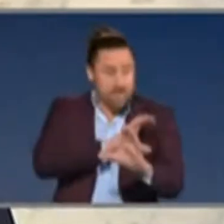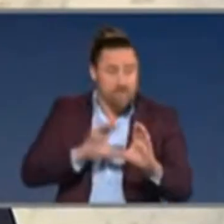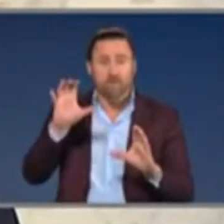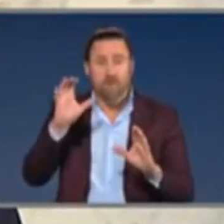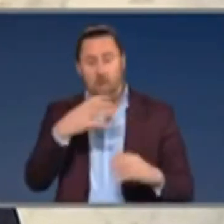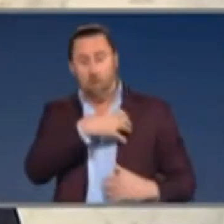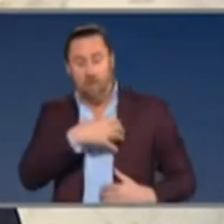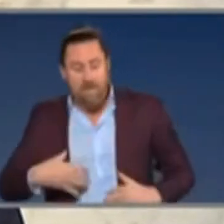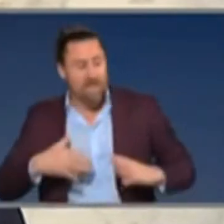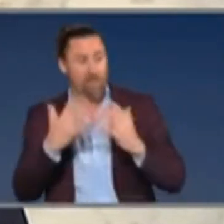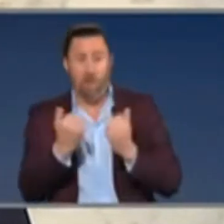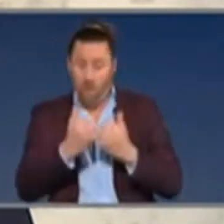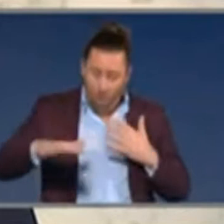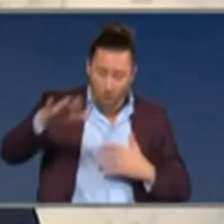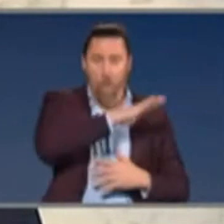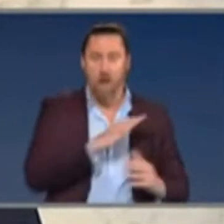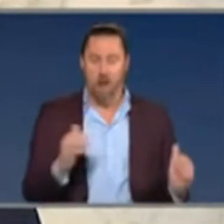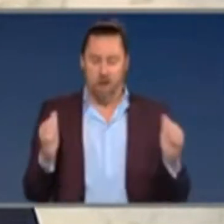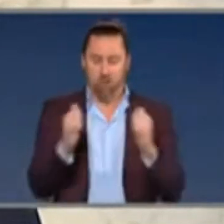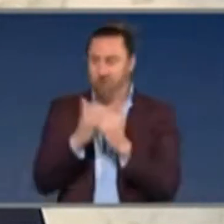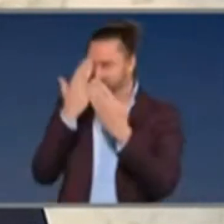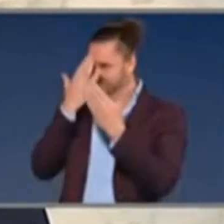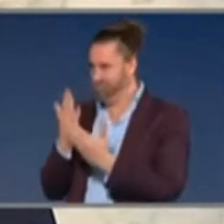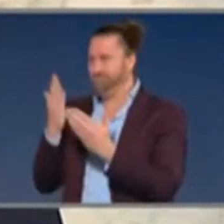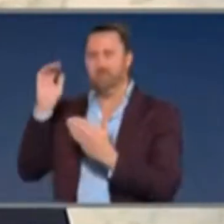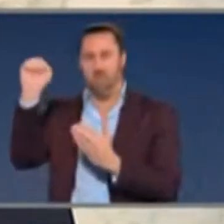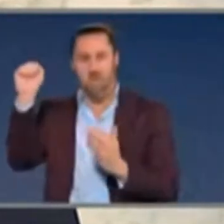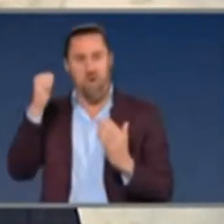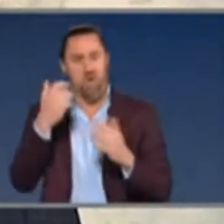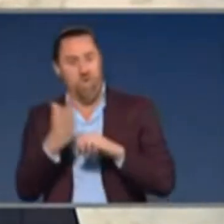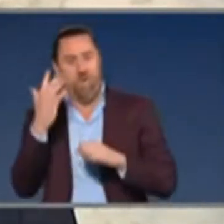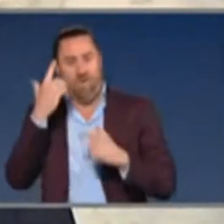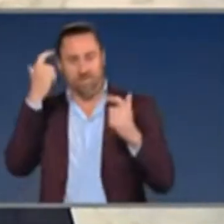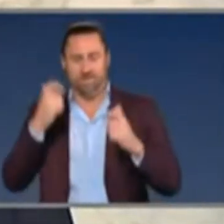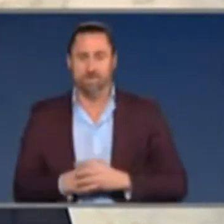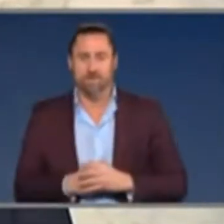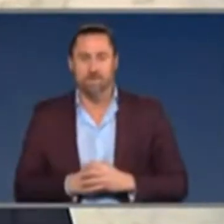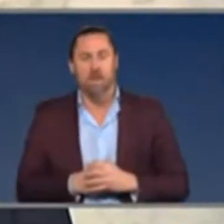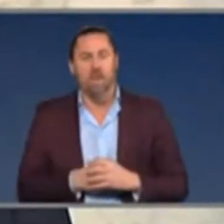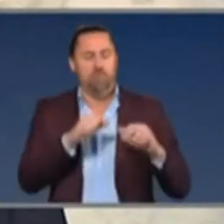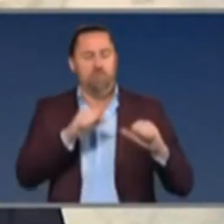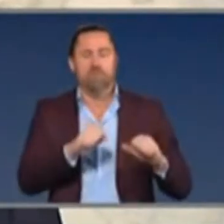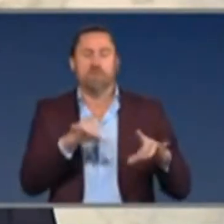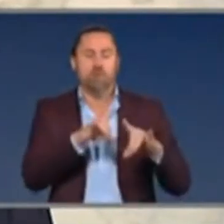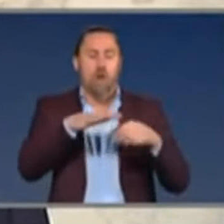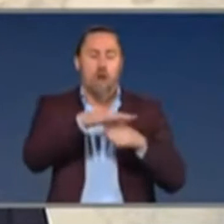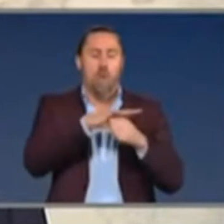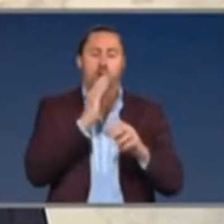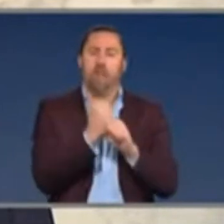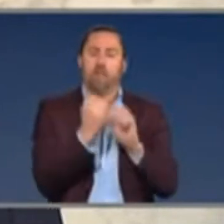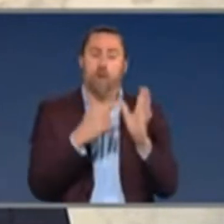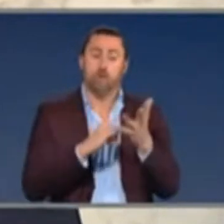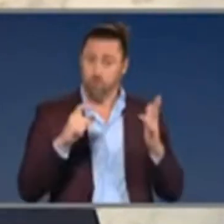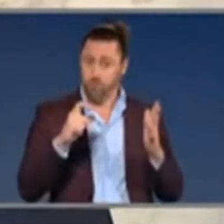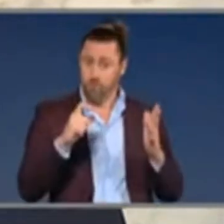National Cabinet, have signed up to this agreement, along with the President of the Australian Local Government Association, so it means